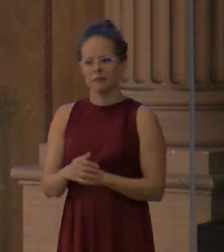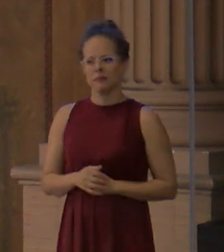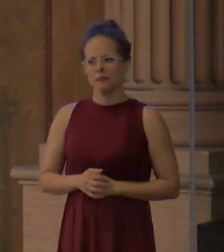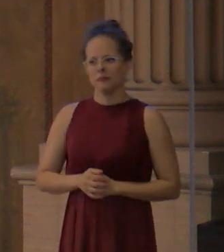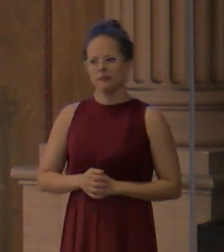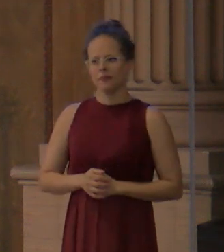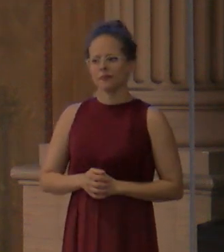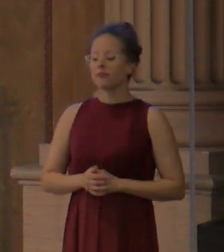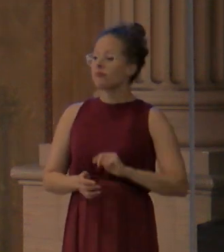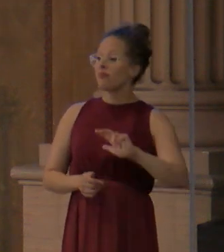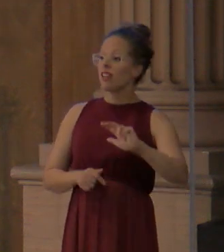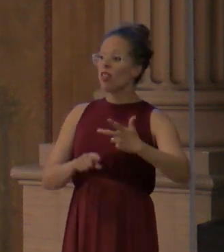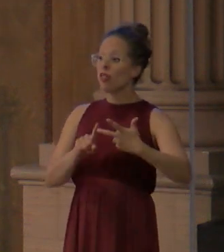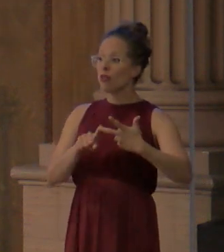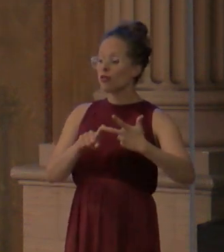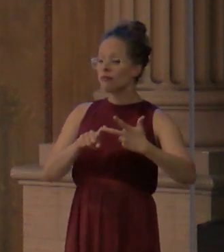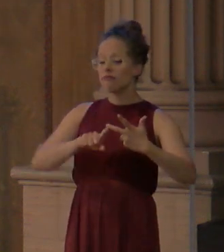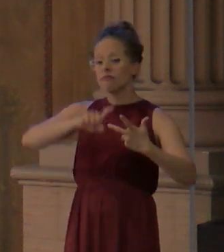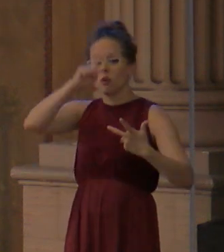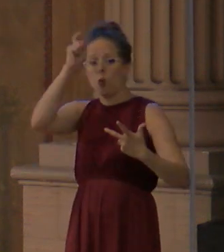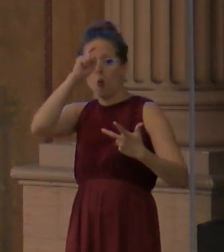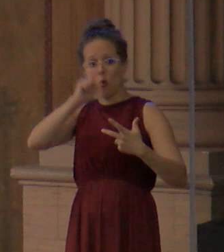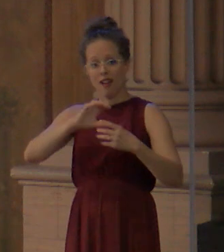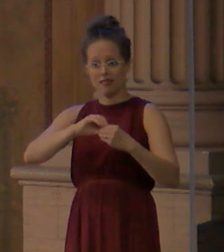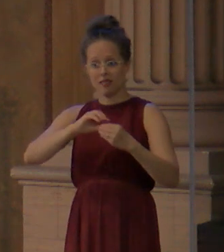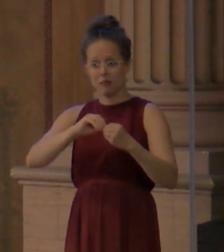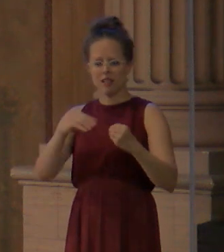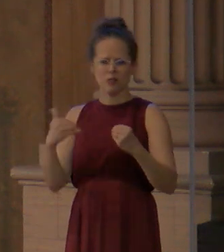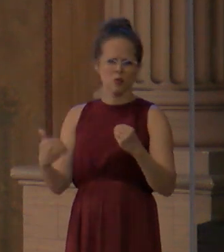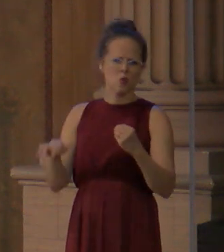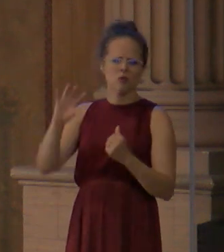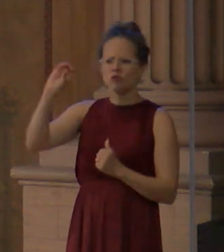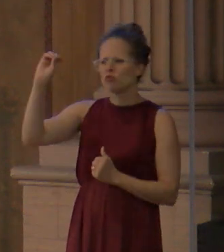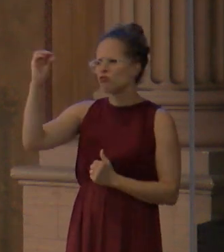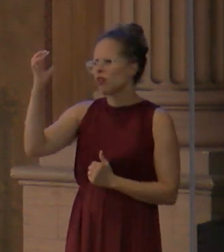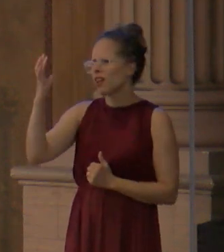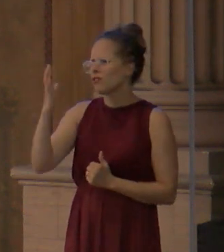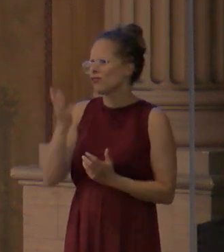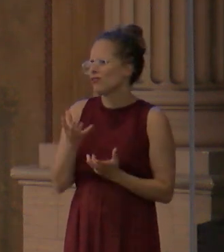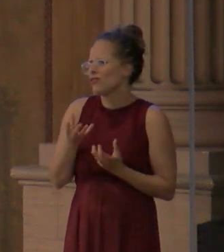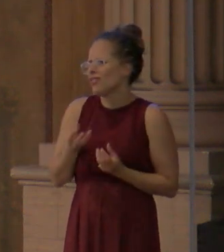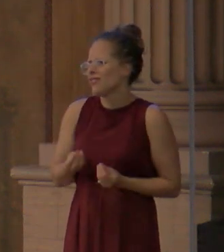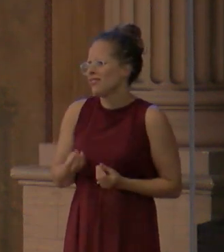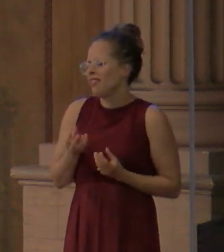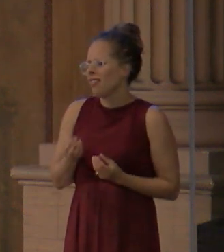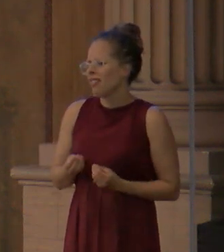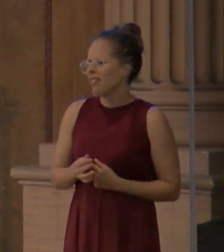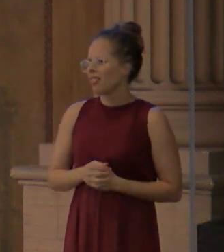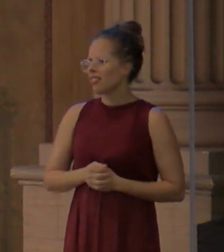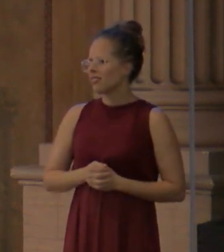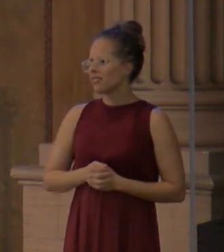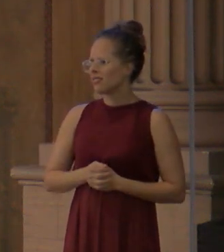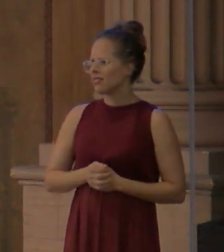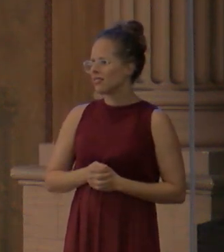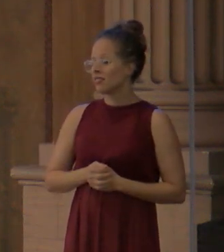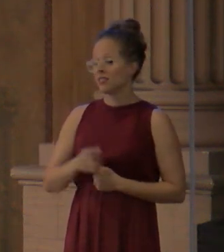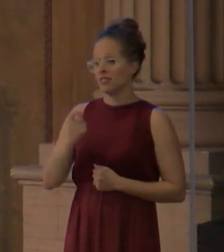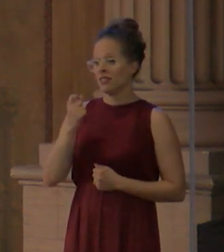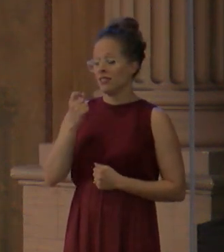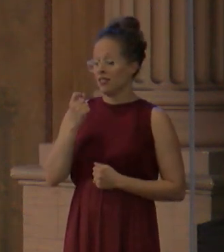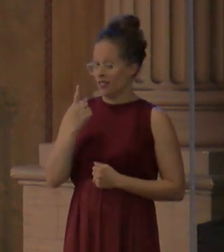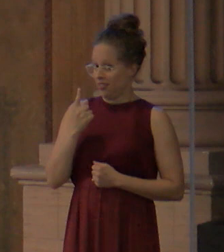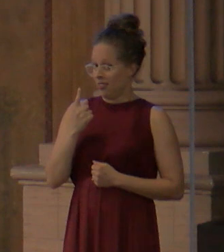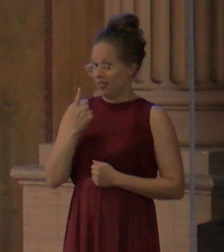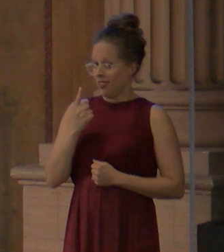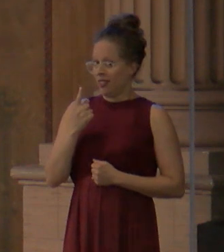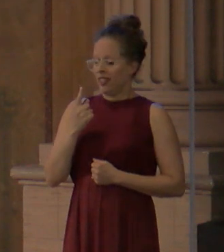Proverbs talks about, that wise speech is gracious and gentle. Wise speech is gracious and gentle. Now, this is not